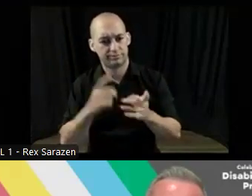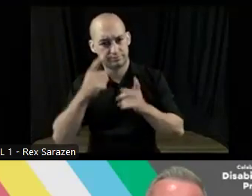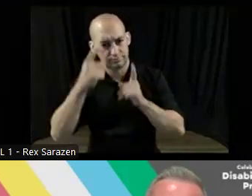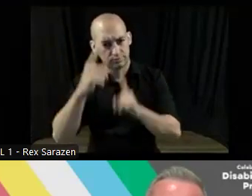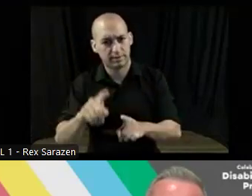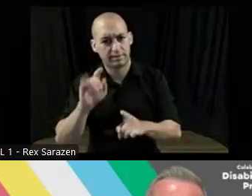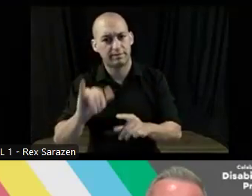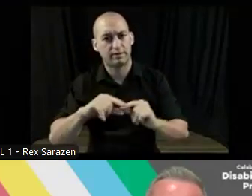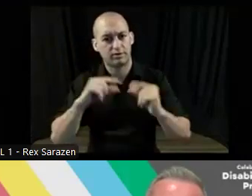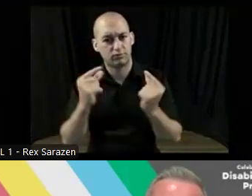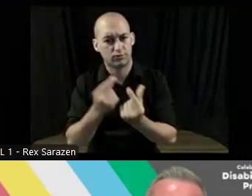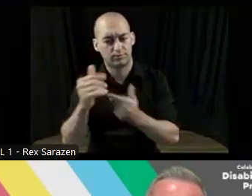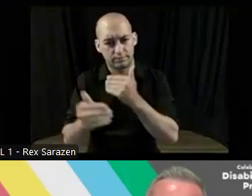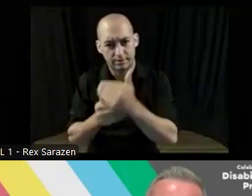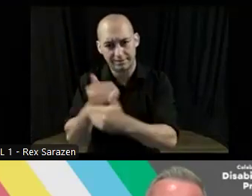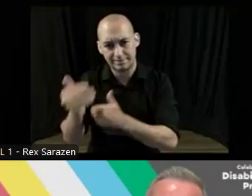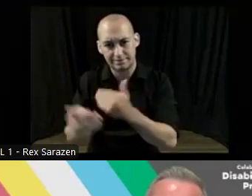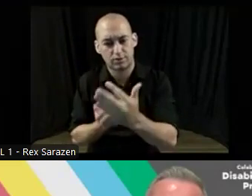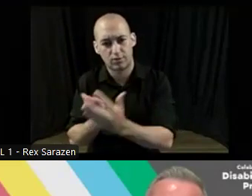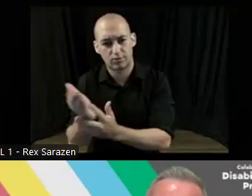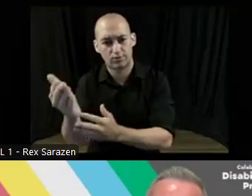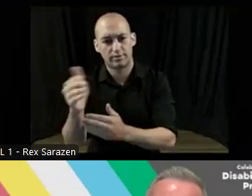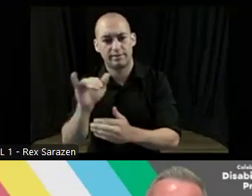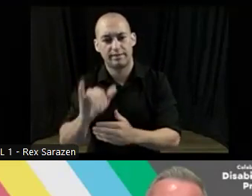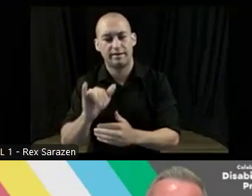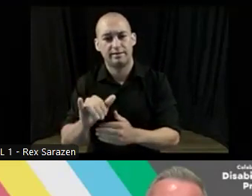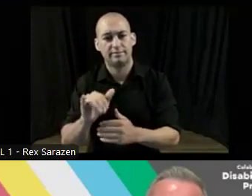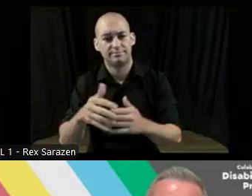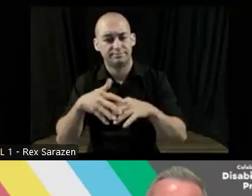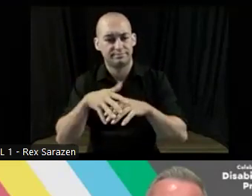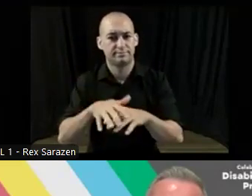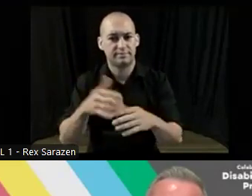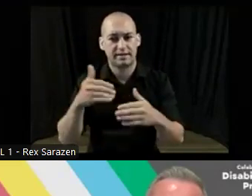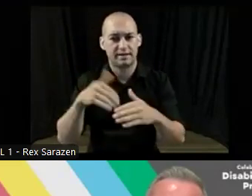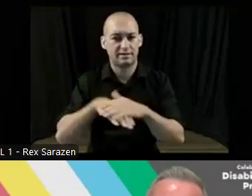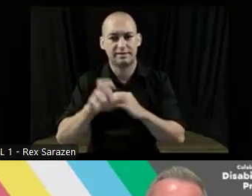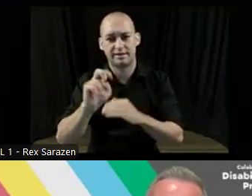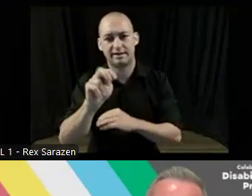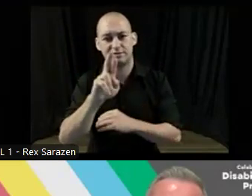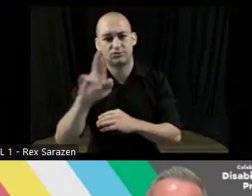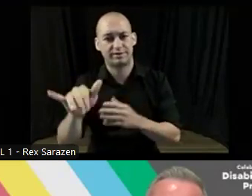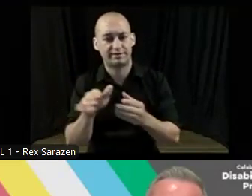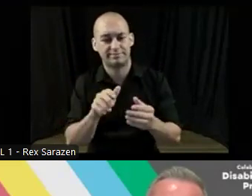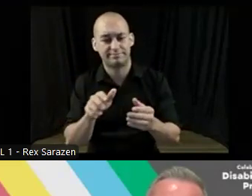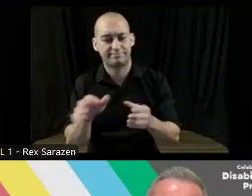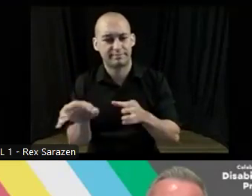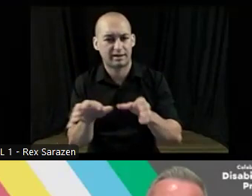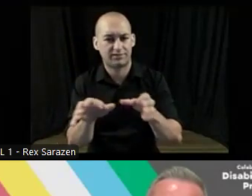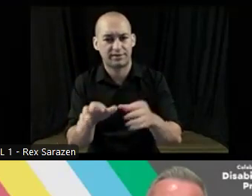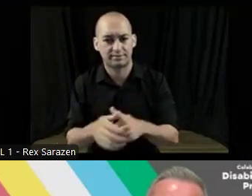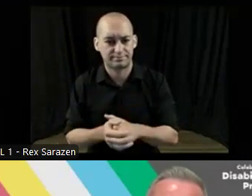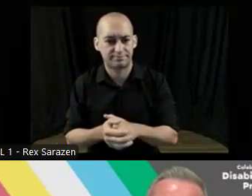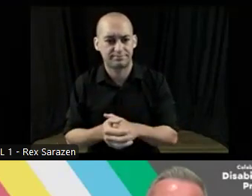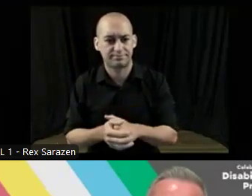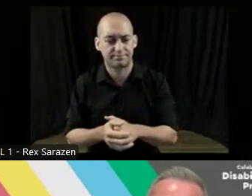group process through that entry activity as well. So hopefully that answers your question, Tony. We're still kind of,